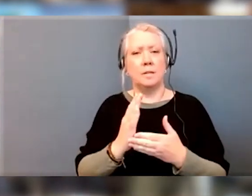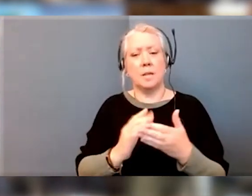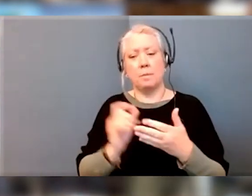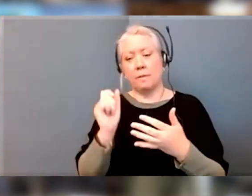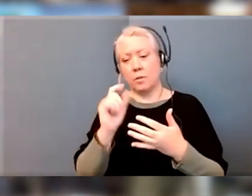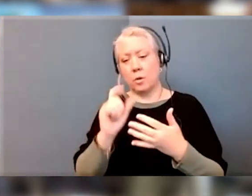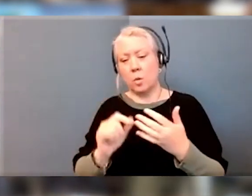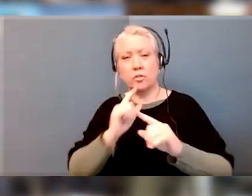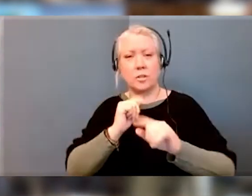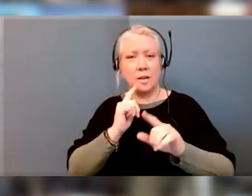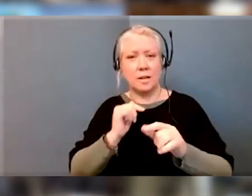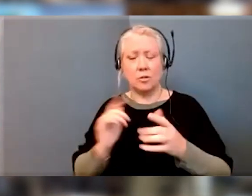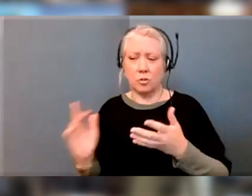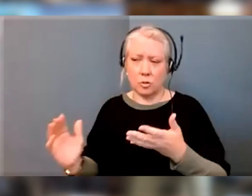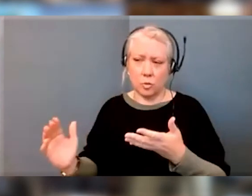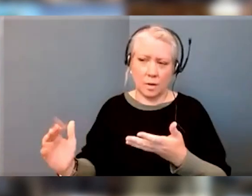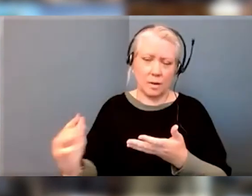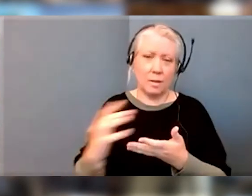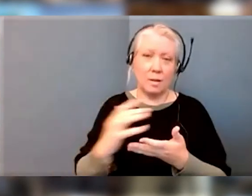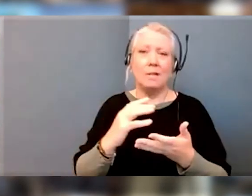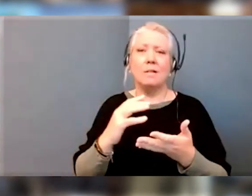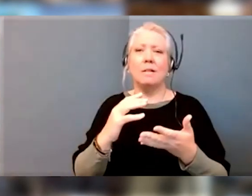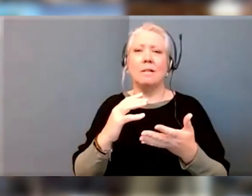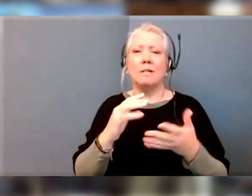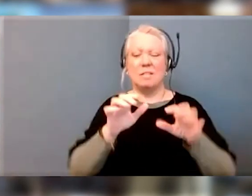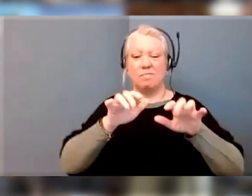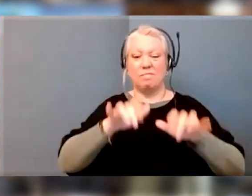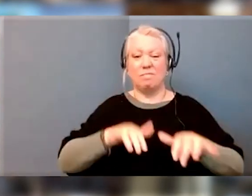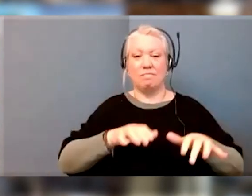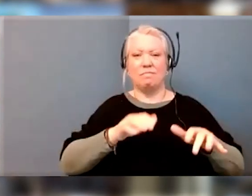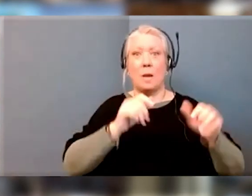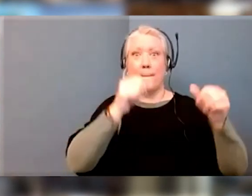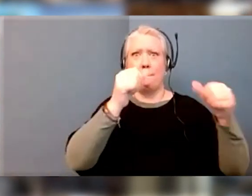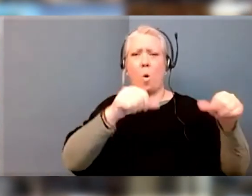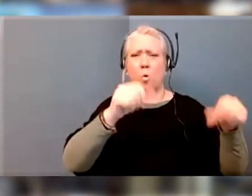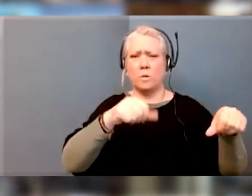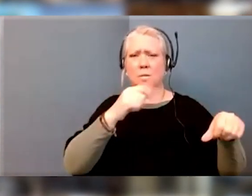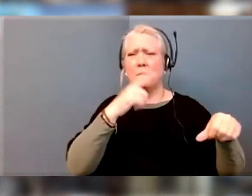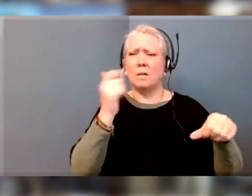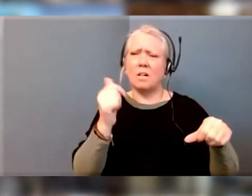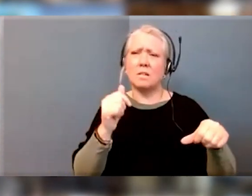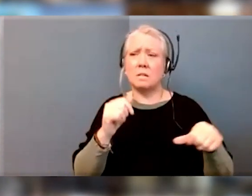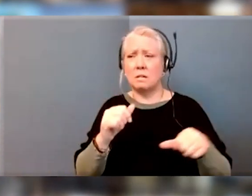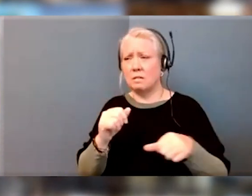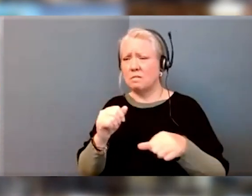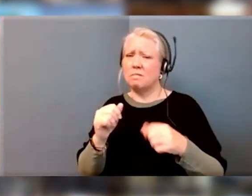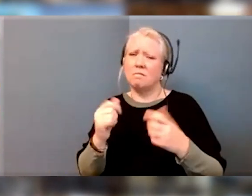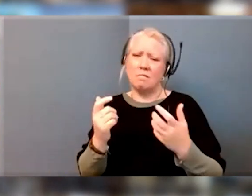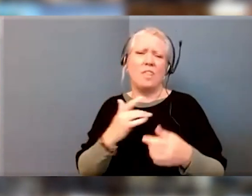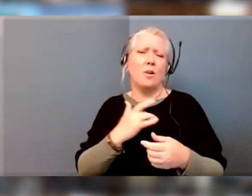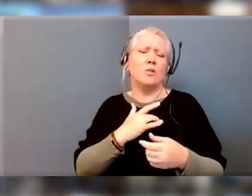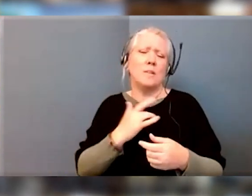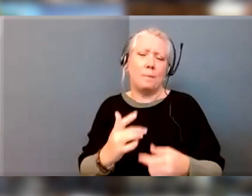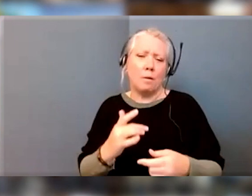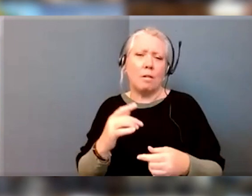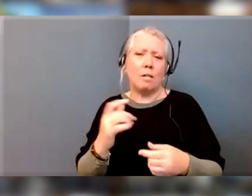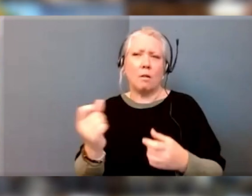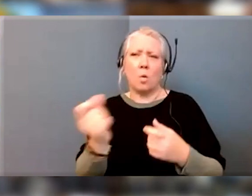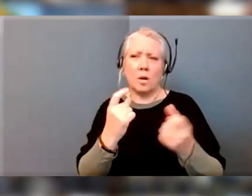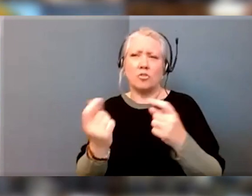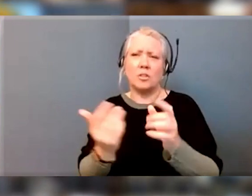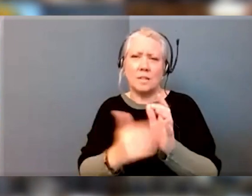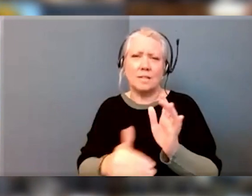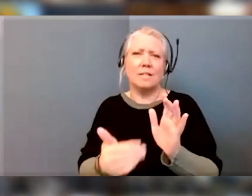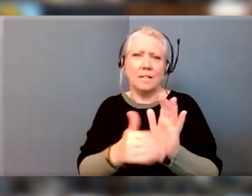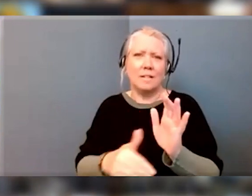answers and post them. Usually they're common questions that people have across the board, so we'll try to provide